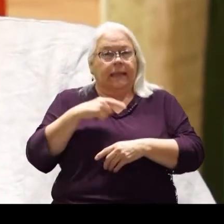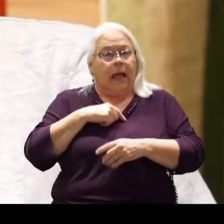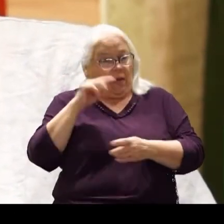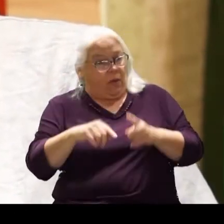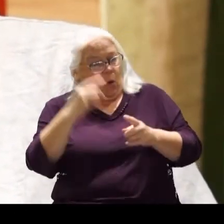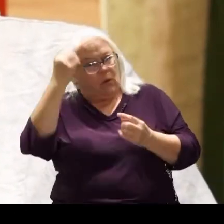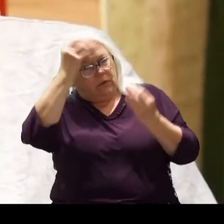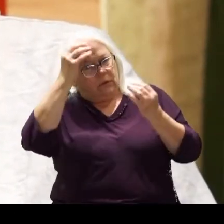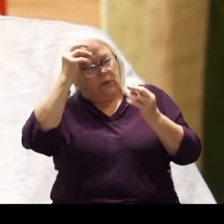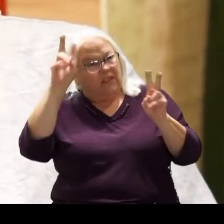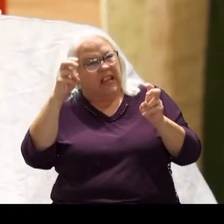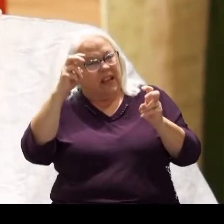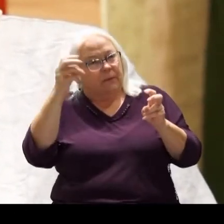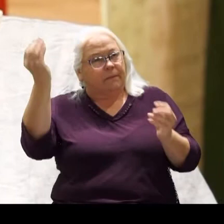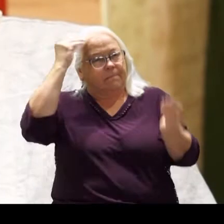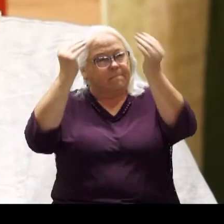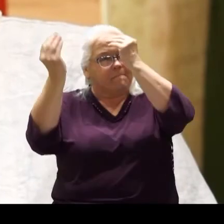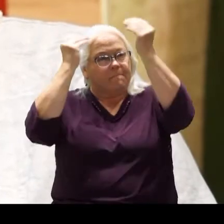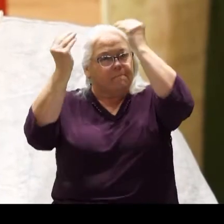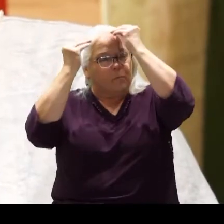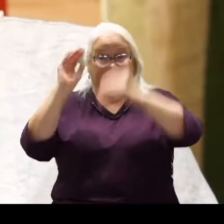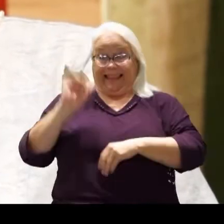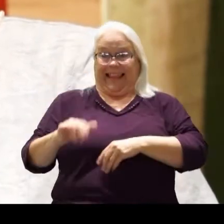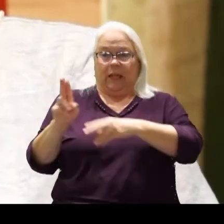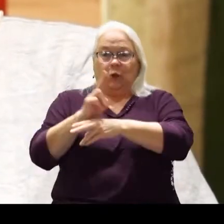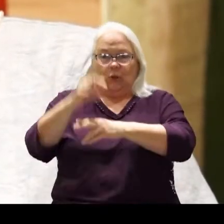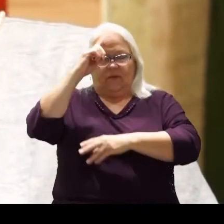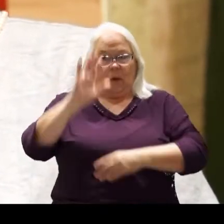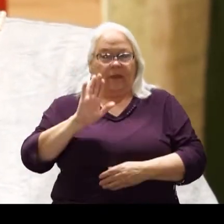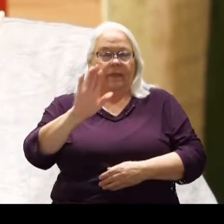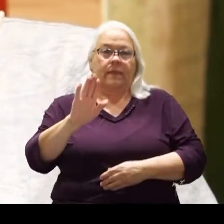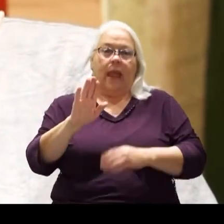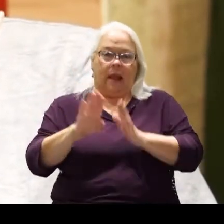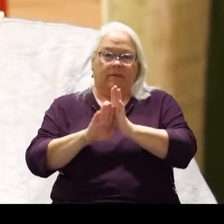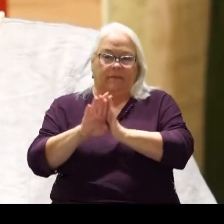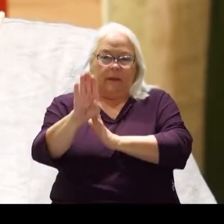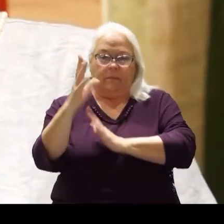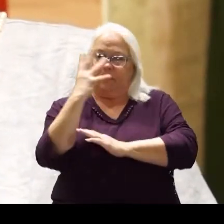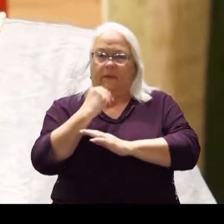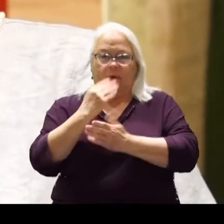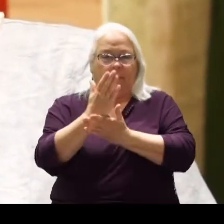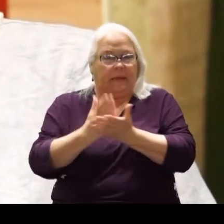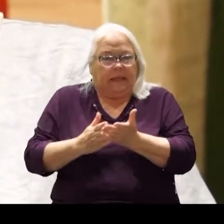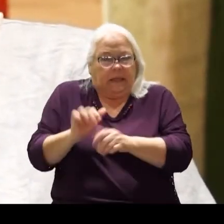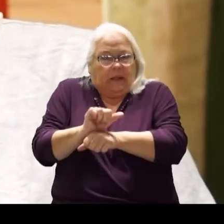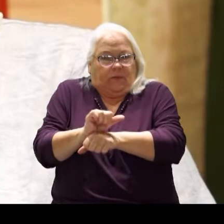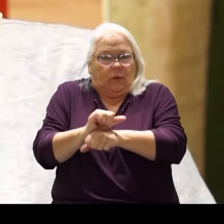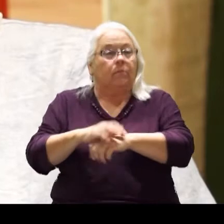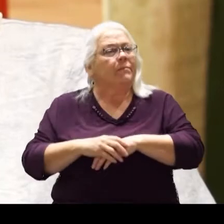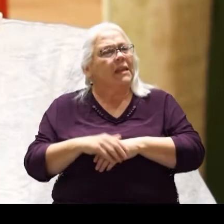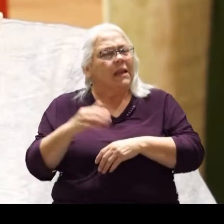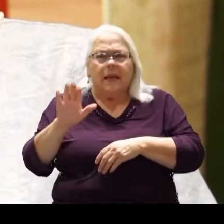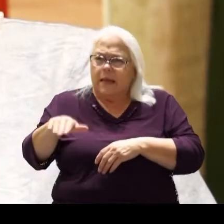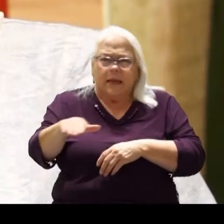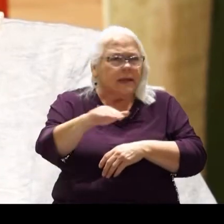in particular can hold on to and use as the starting point to create a